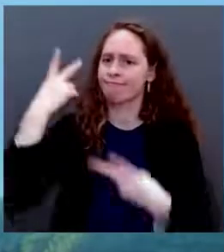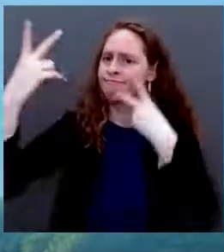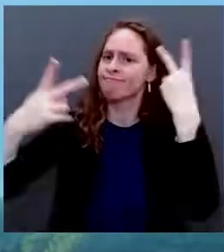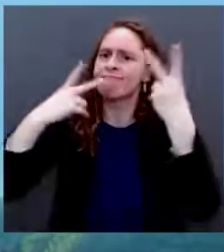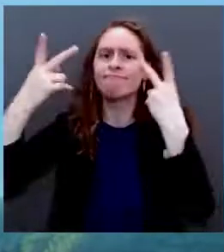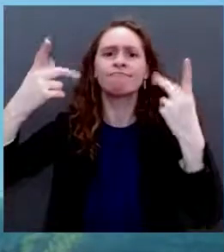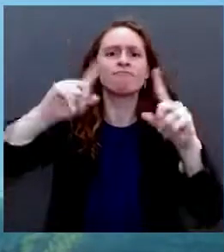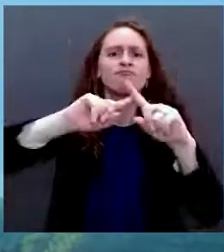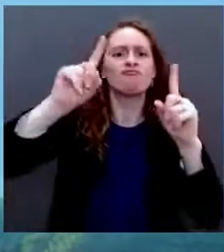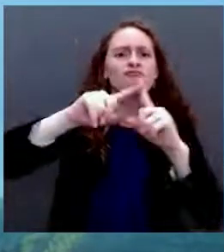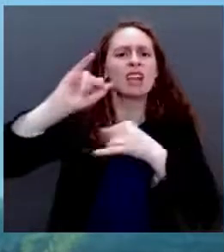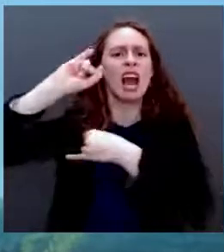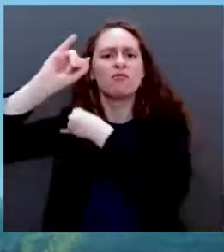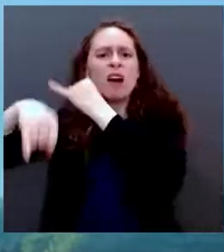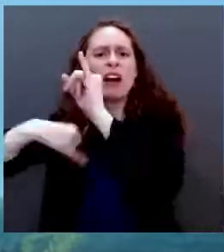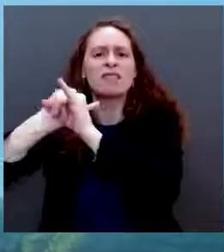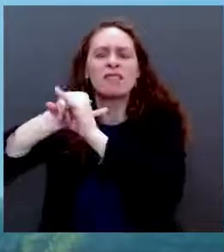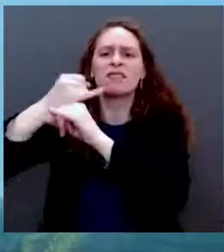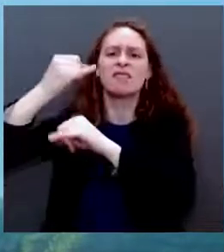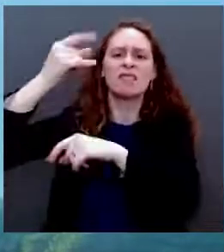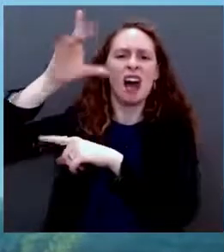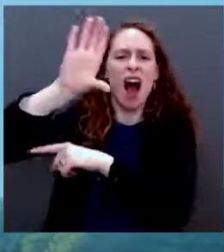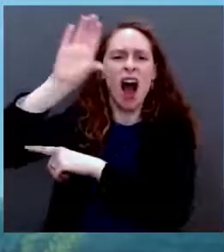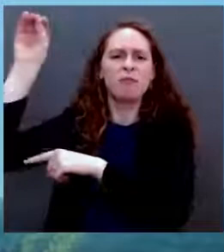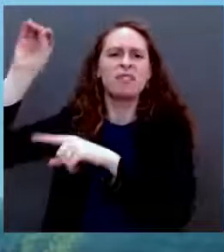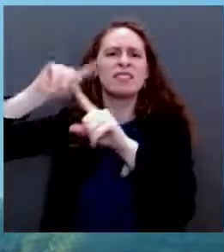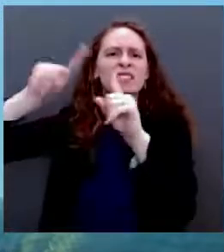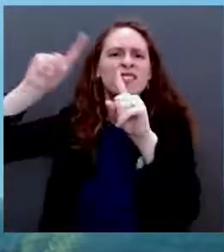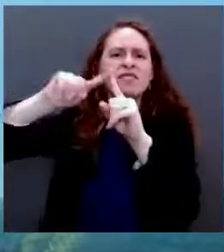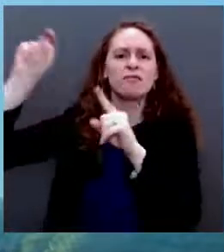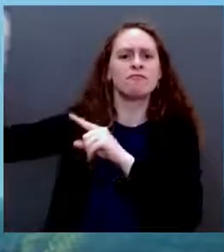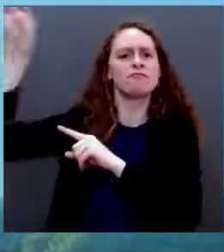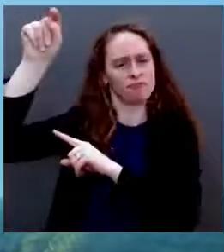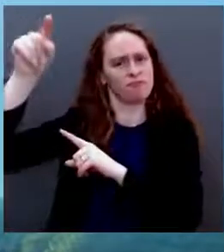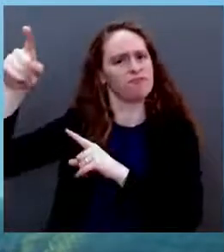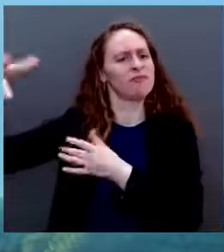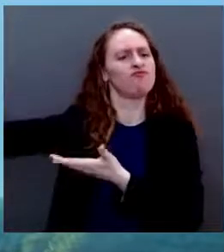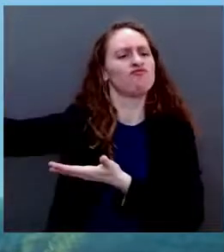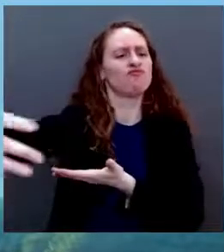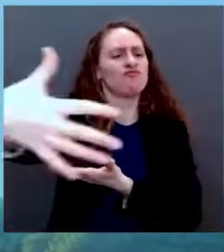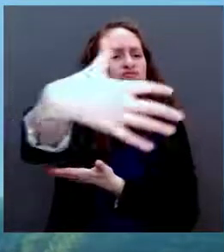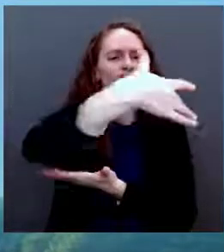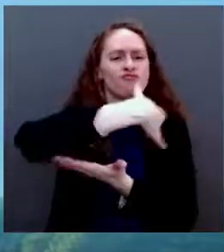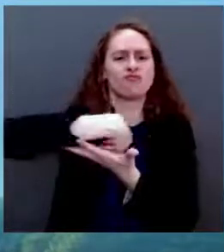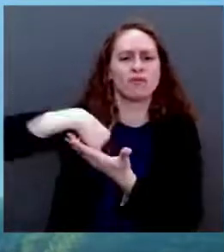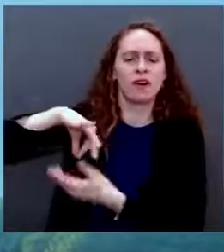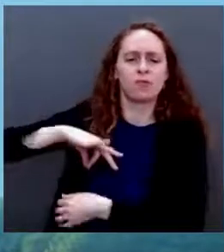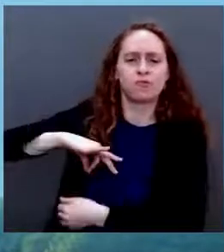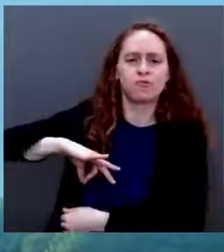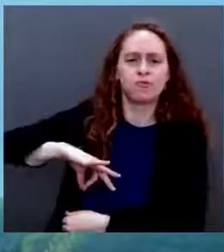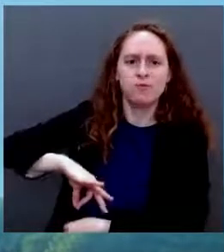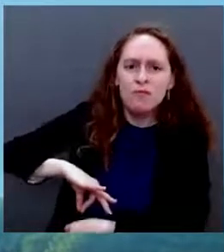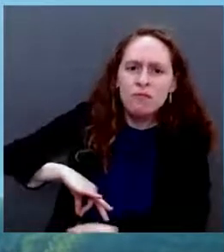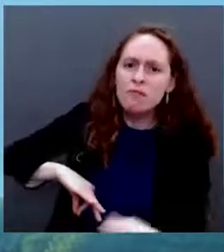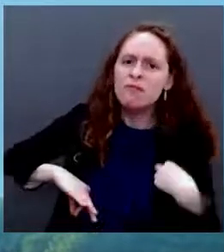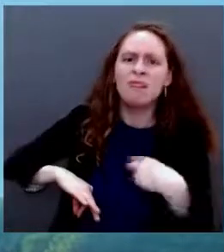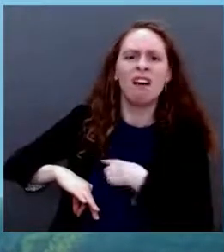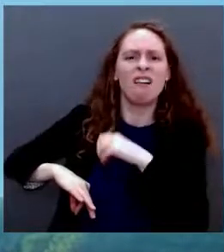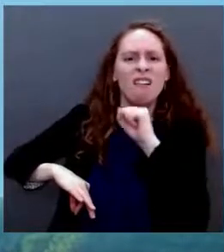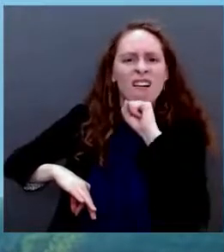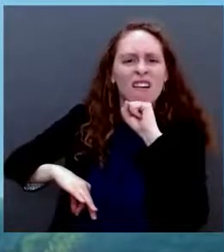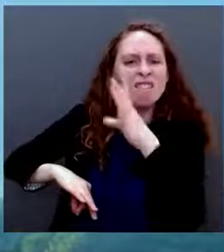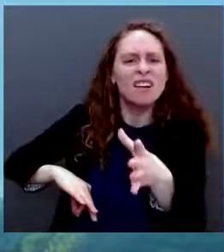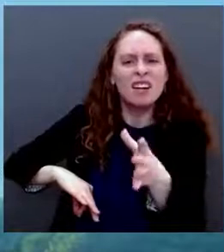and put it in their corporate coffers, and in some cases, even overseas. So we're excited